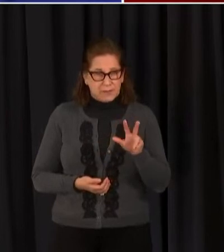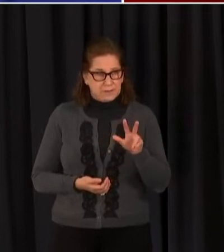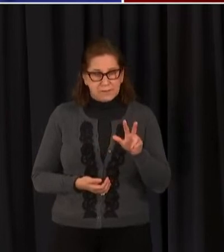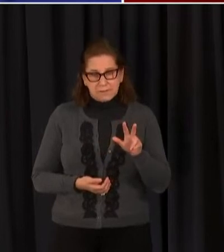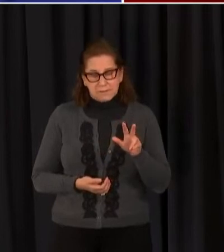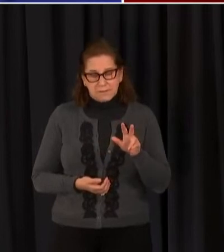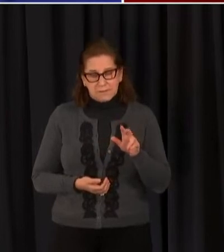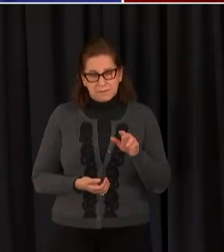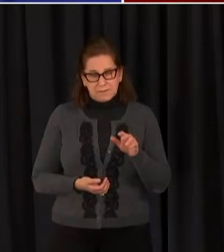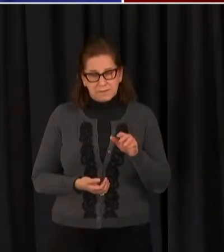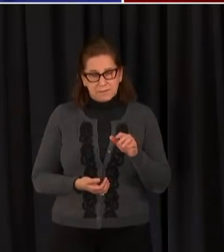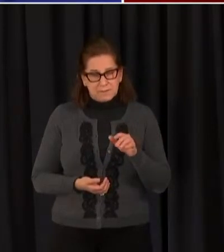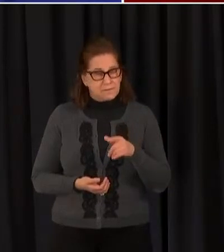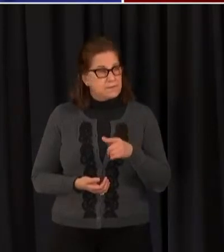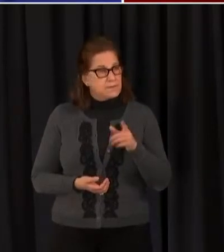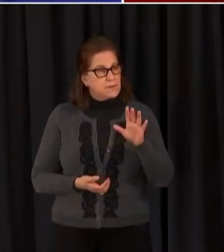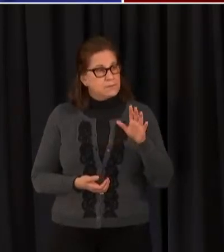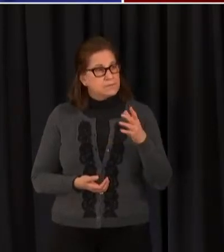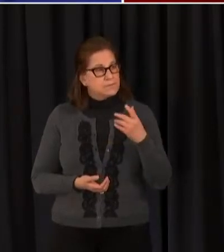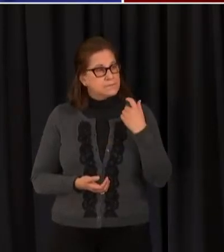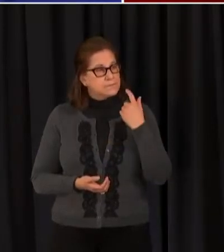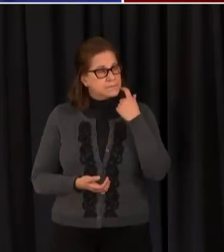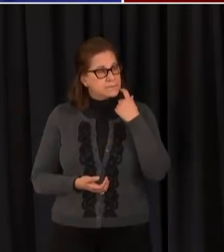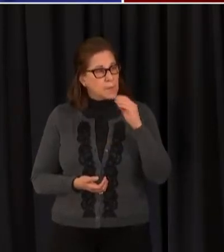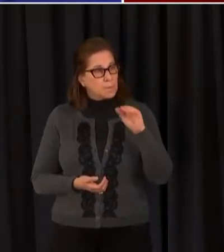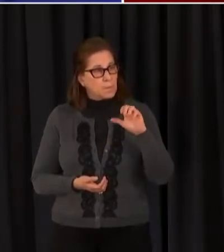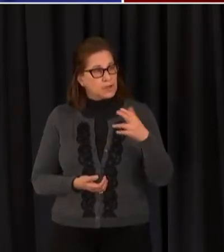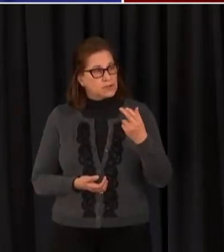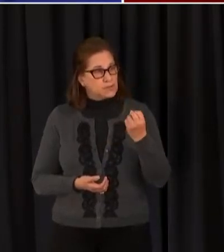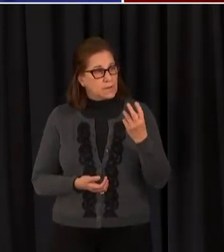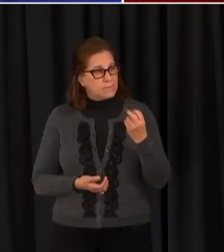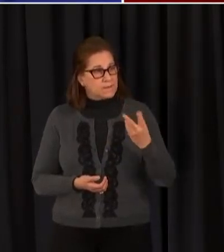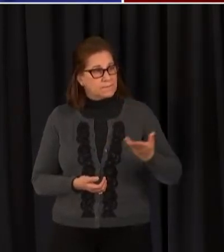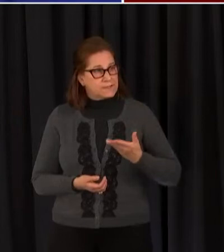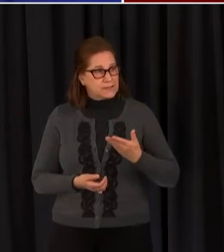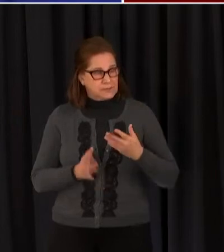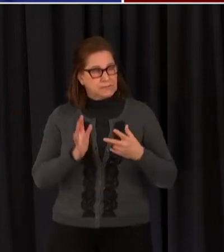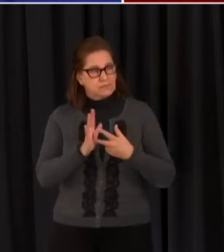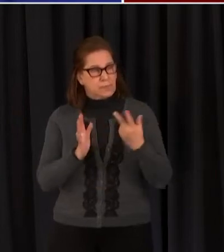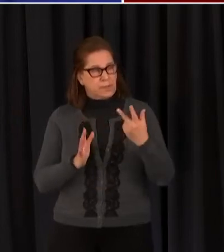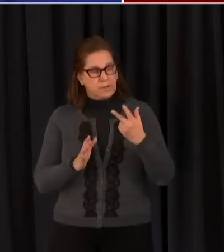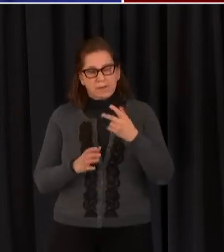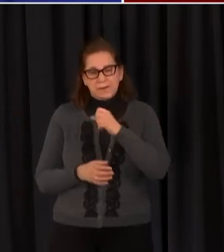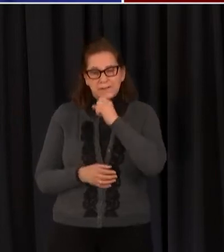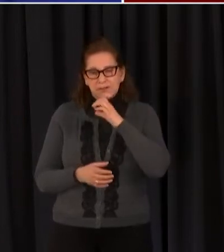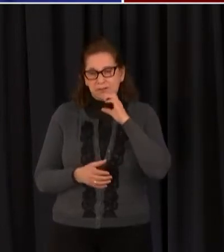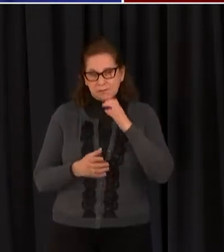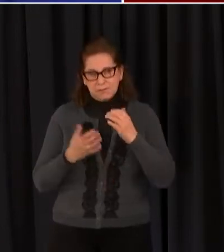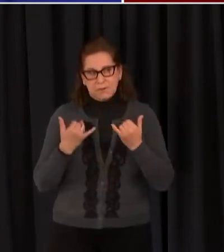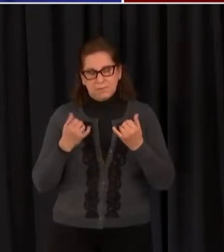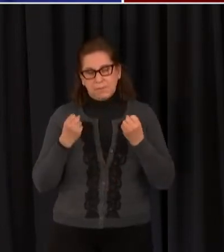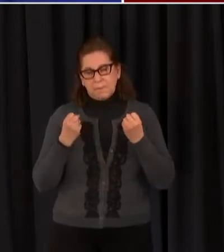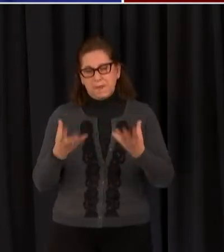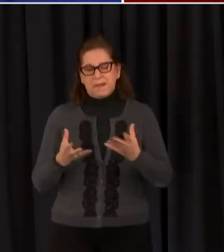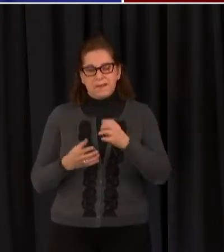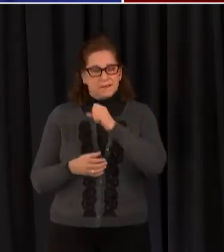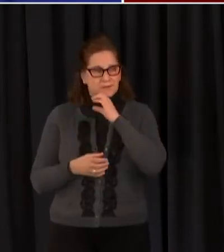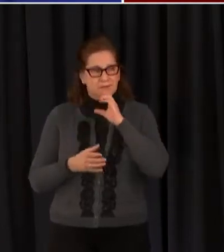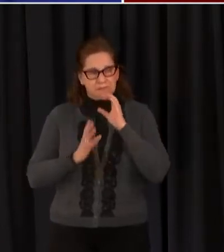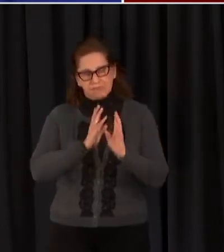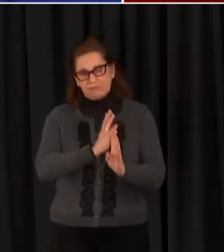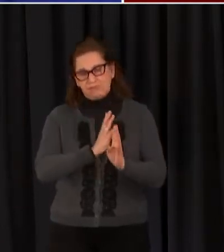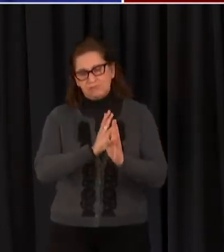think you dedicated 5,400 and you wanted more seniors registered. I just